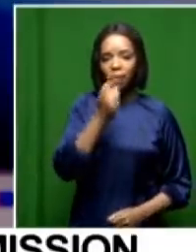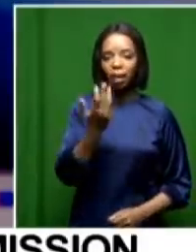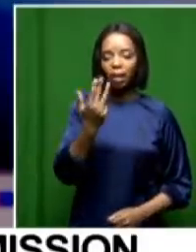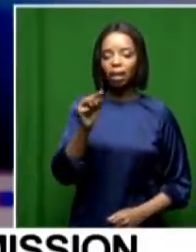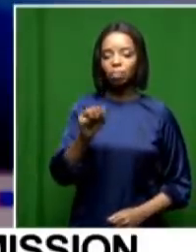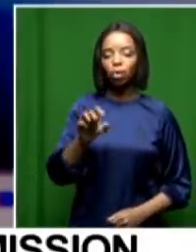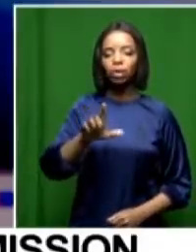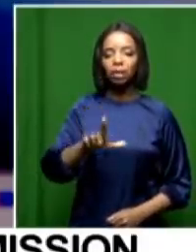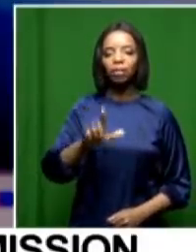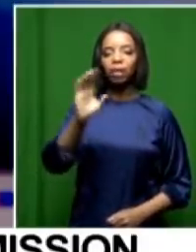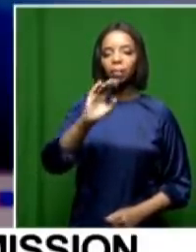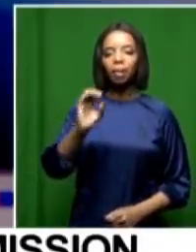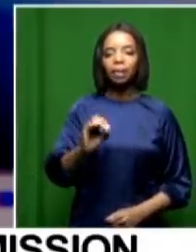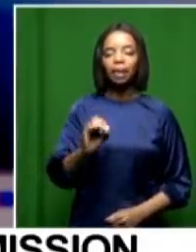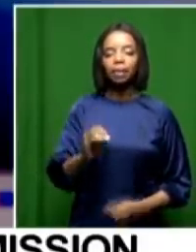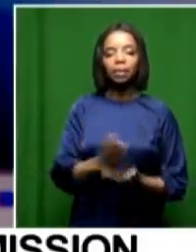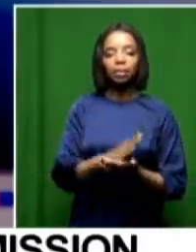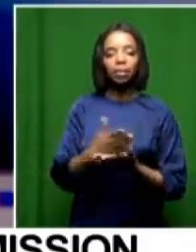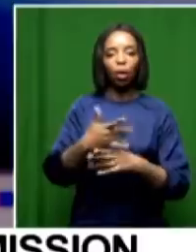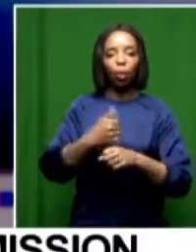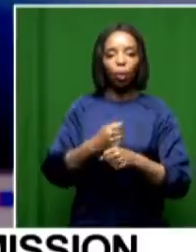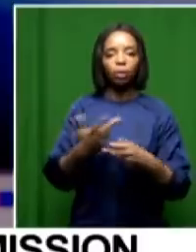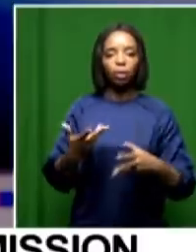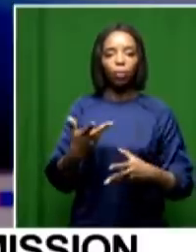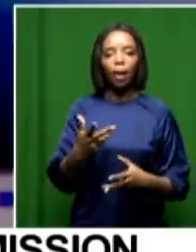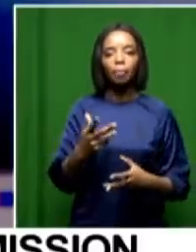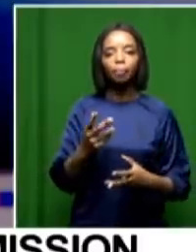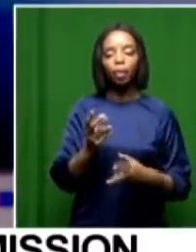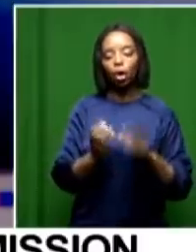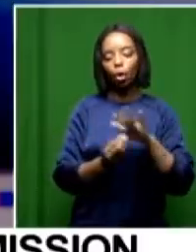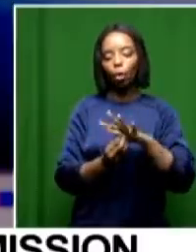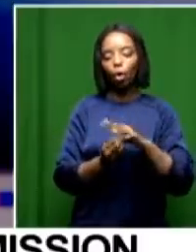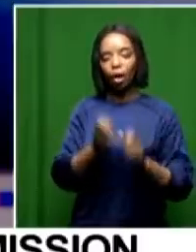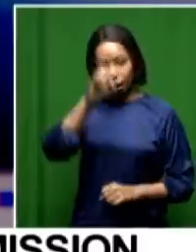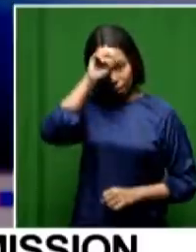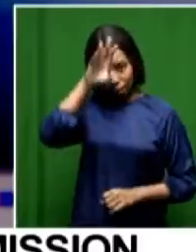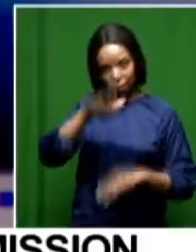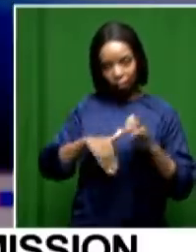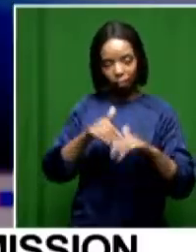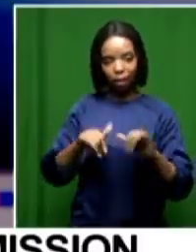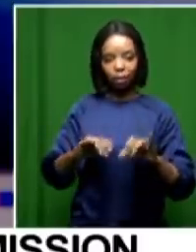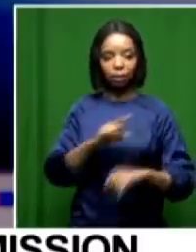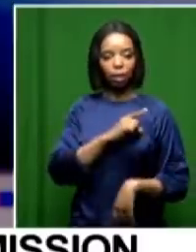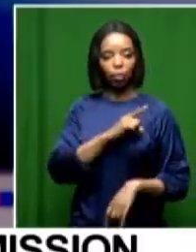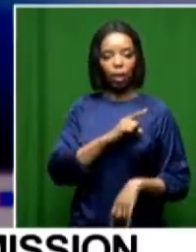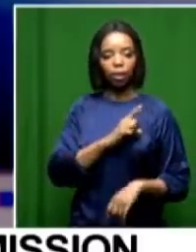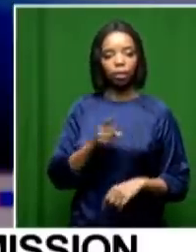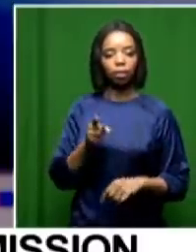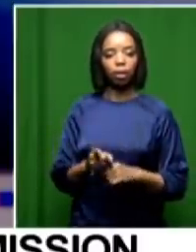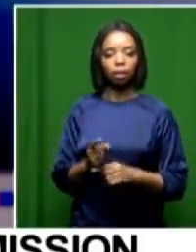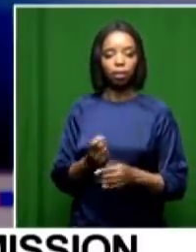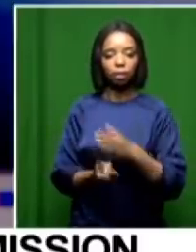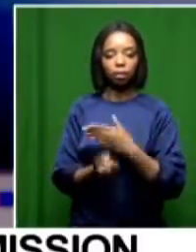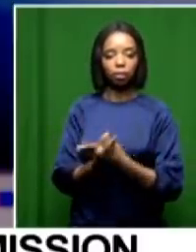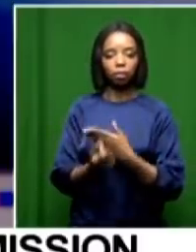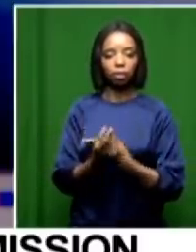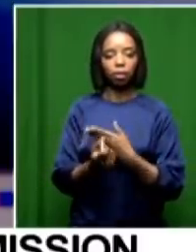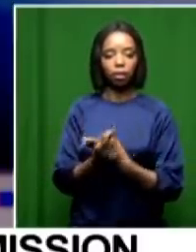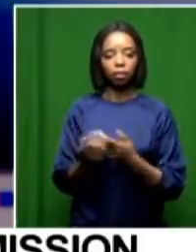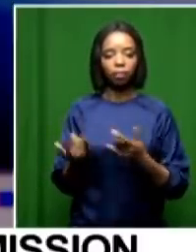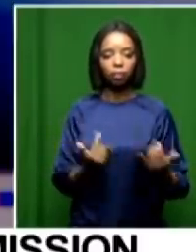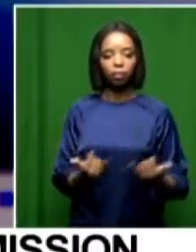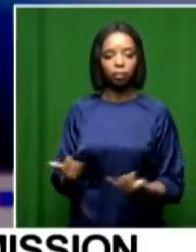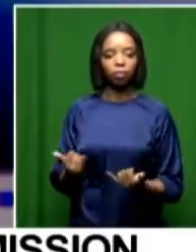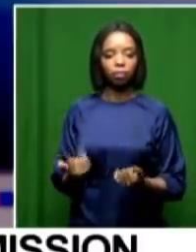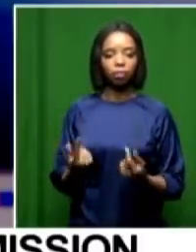in Optimum Coal Mines, which was a subsidiary and intermediary of Glencore. So they operate through creating shell companies and shell subsidiary